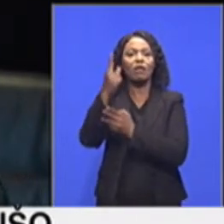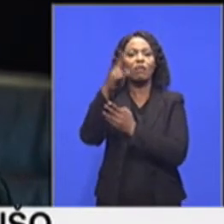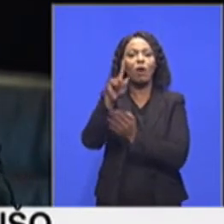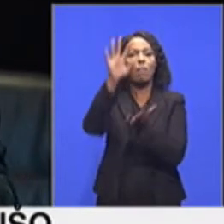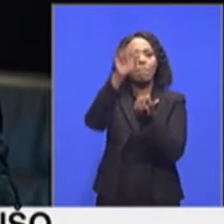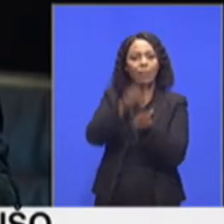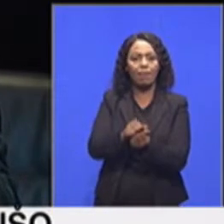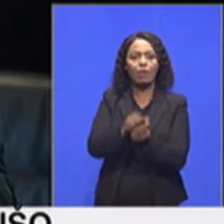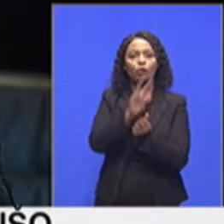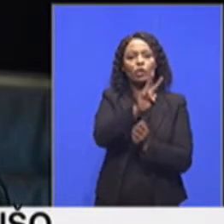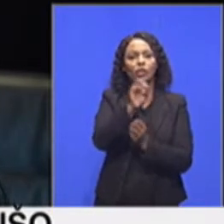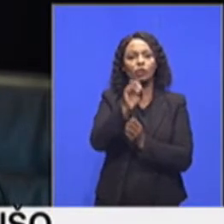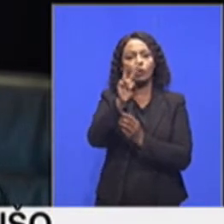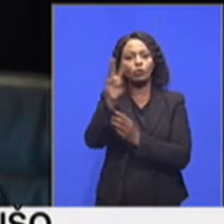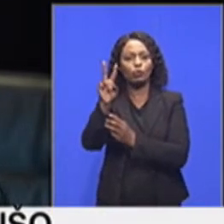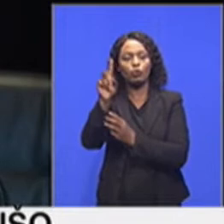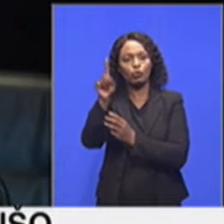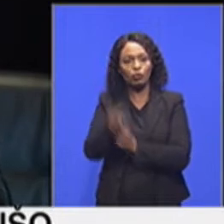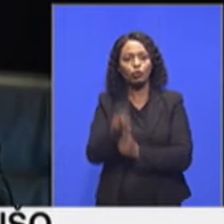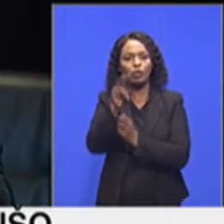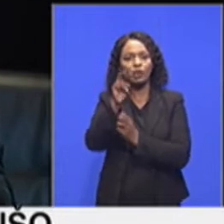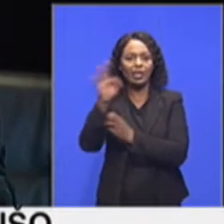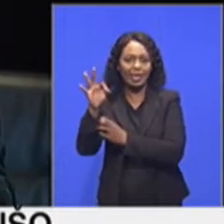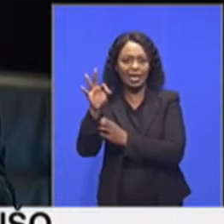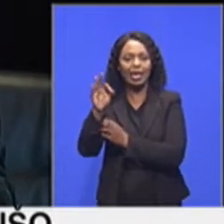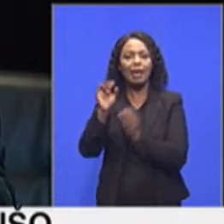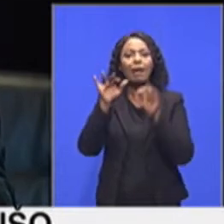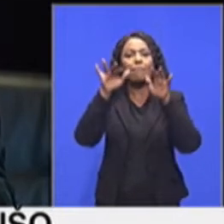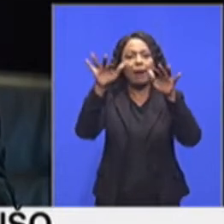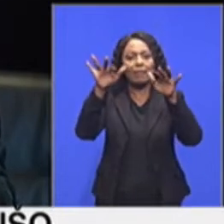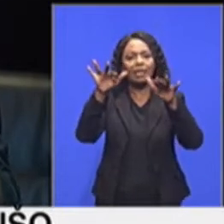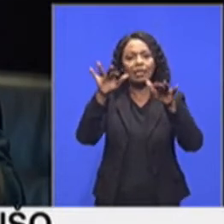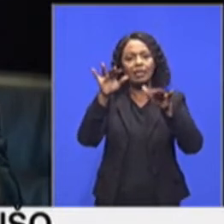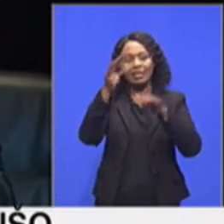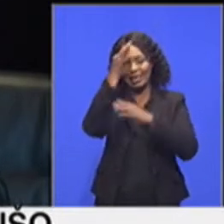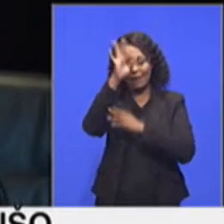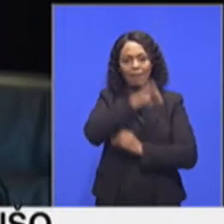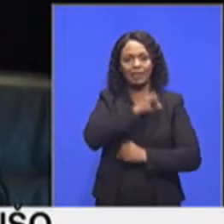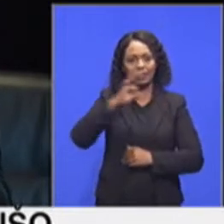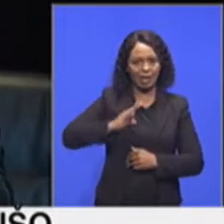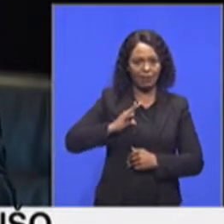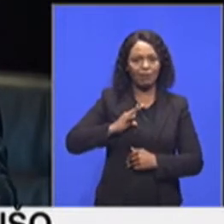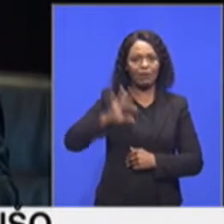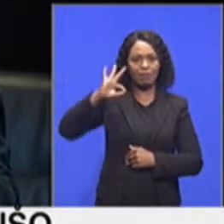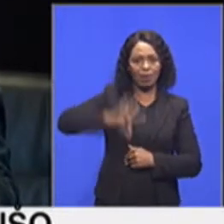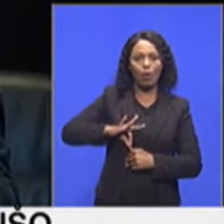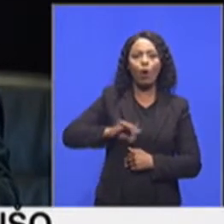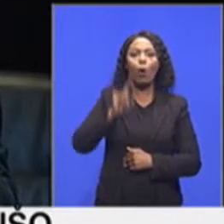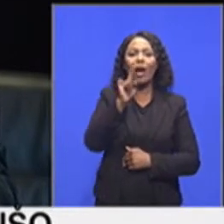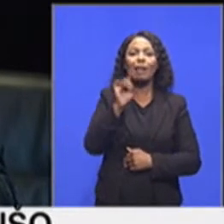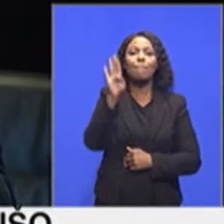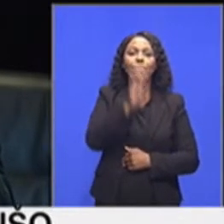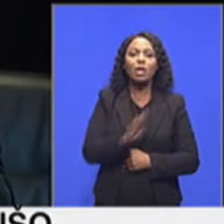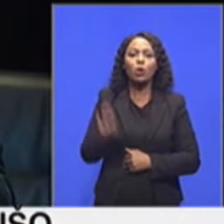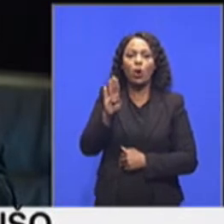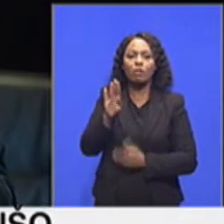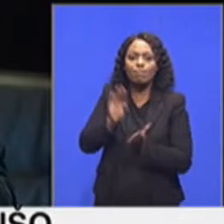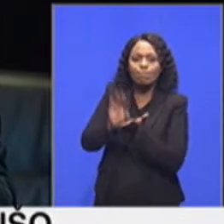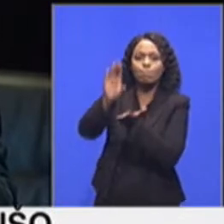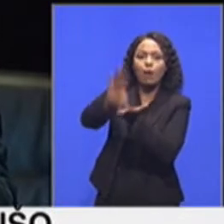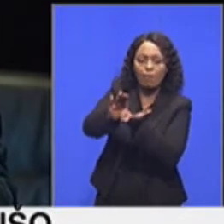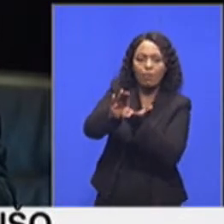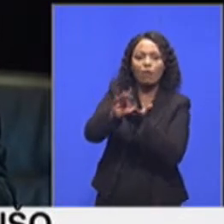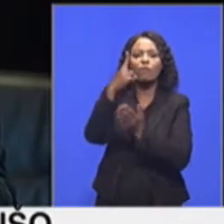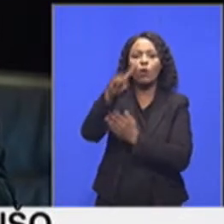the 2022-23 public service wage increase. 1 billion is allocated to South African